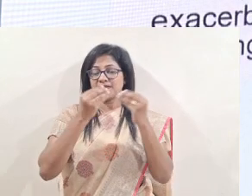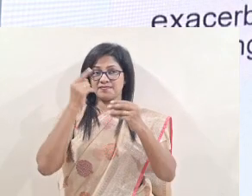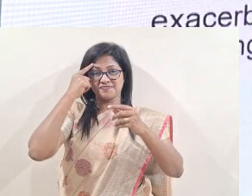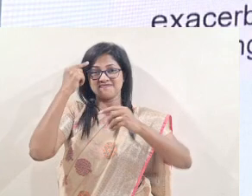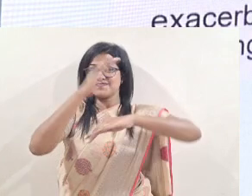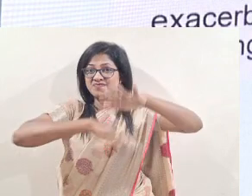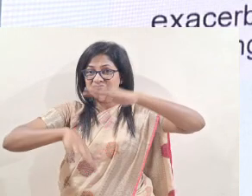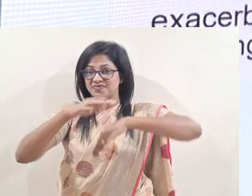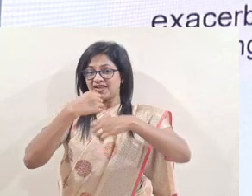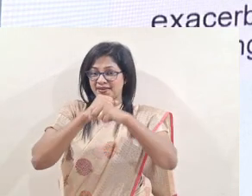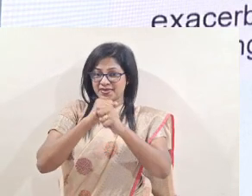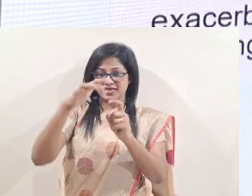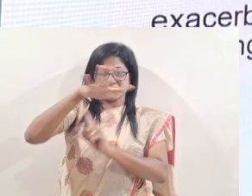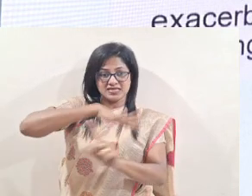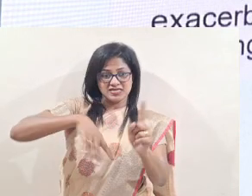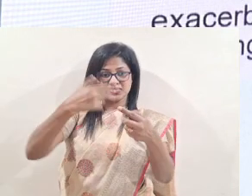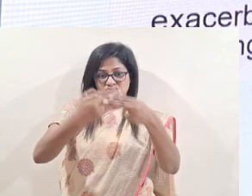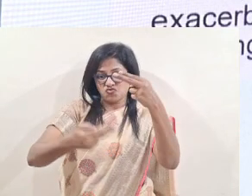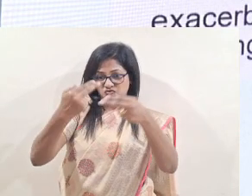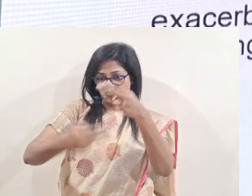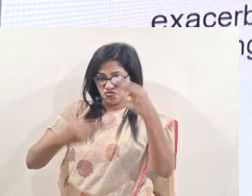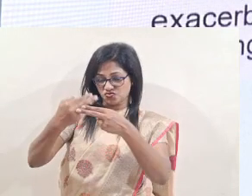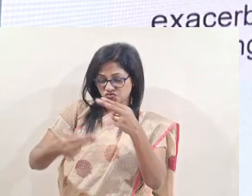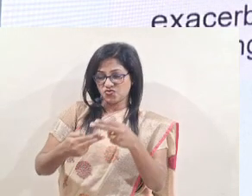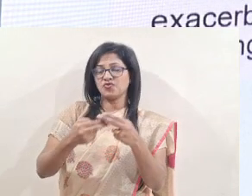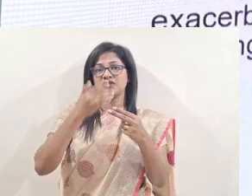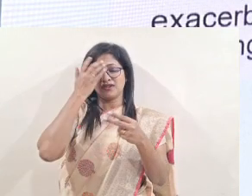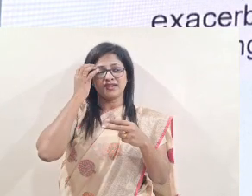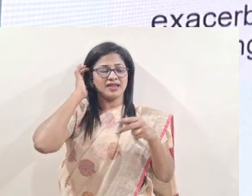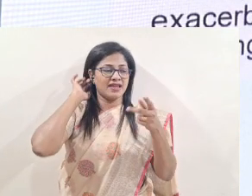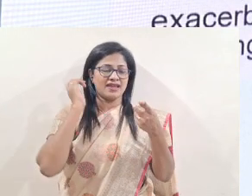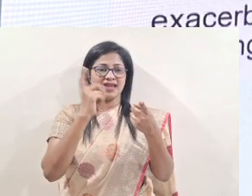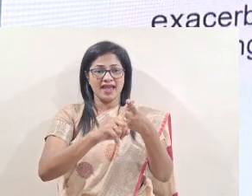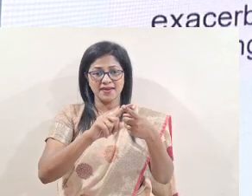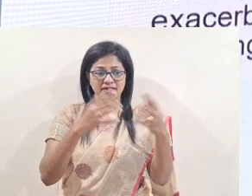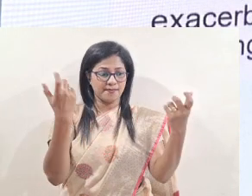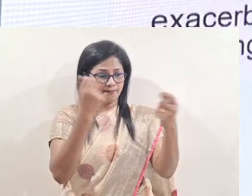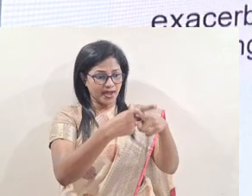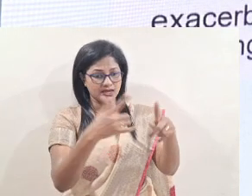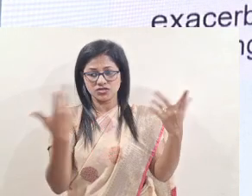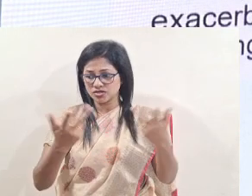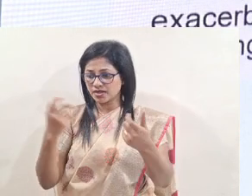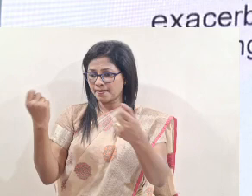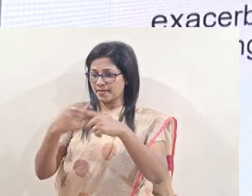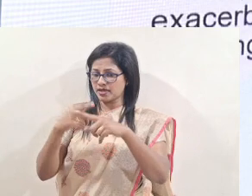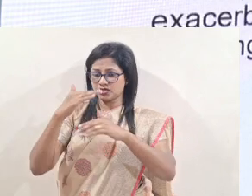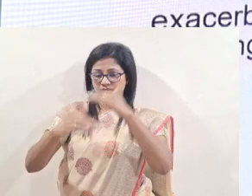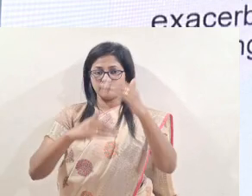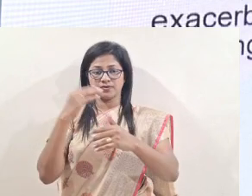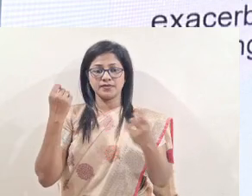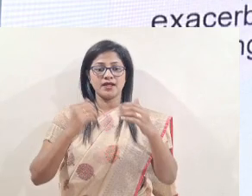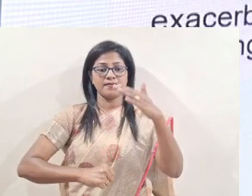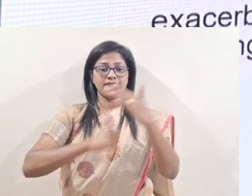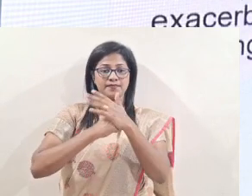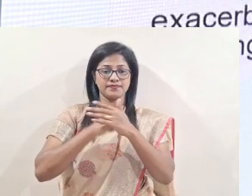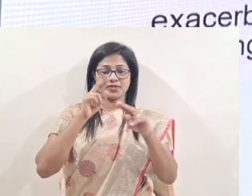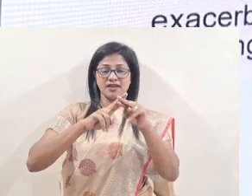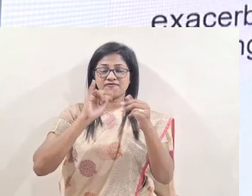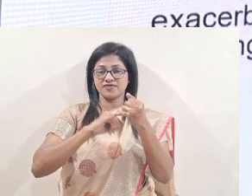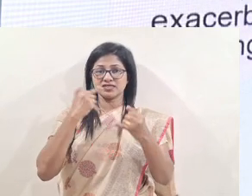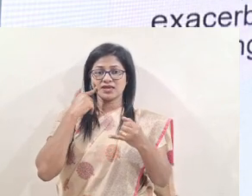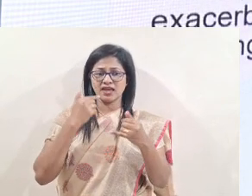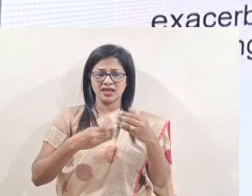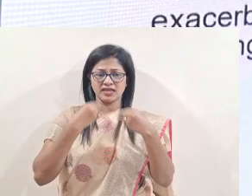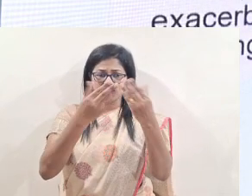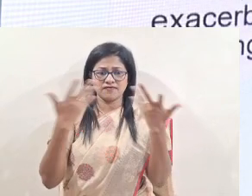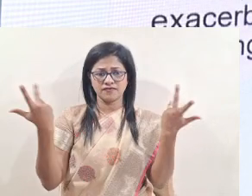we can look forward which kind of development is most suitable and what is the maximum cap of FSI that we can put upon.